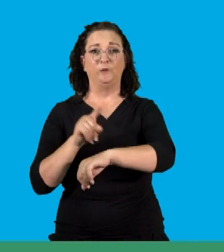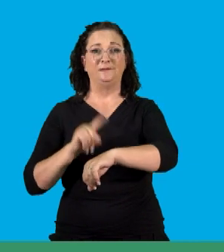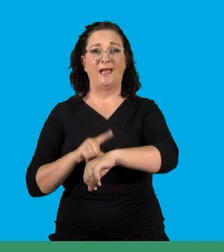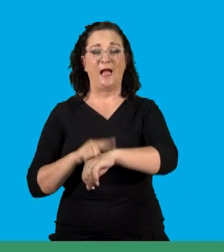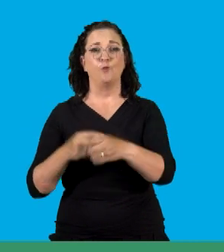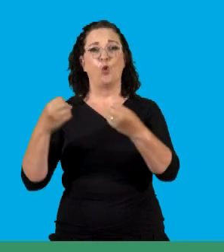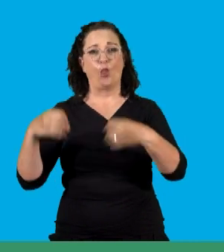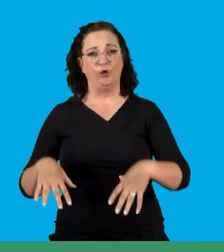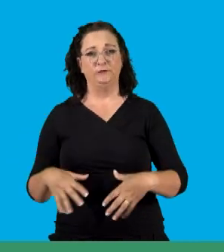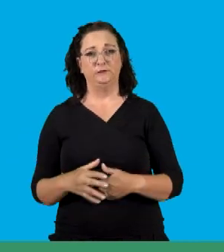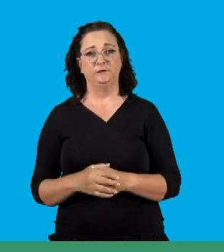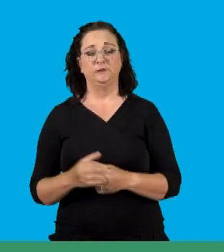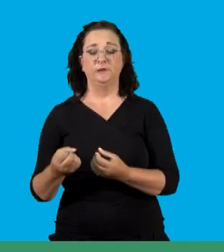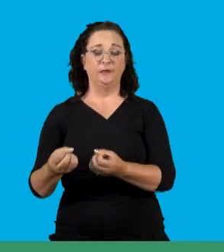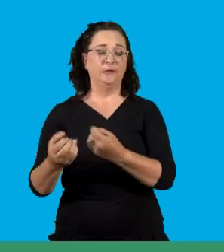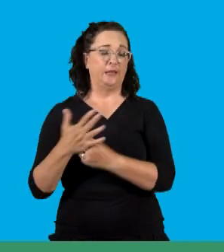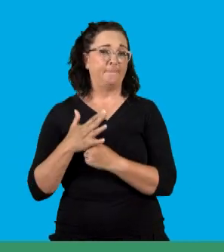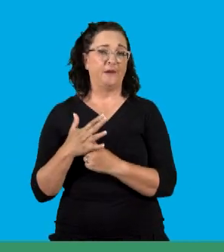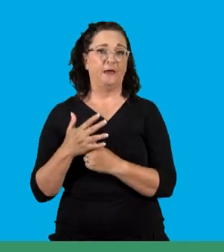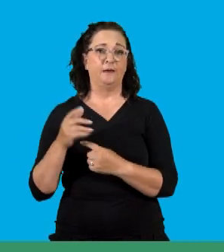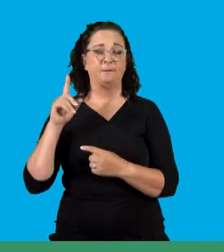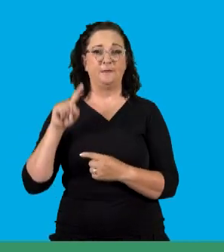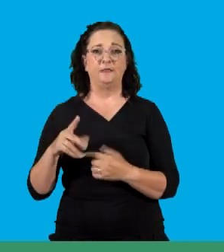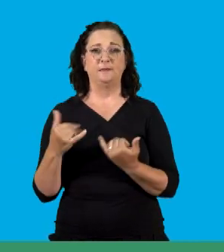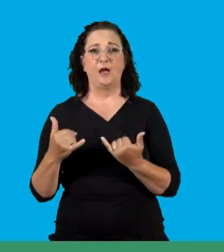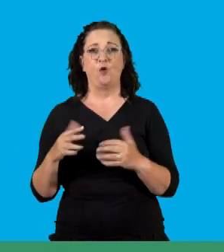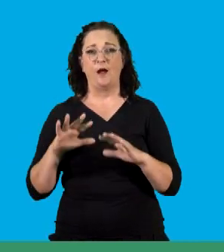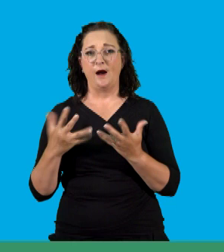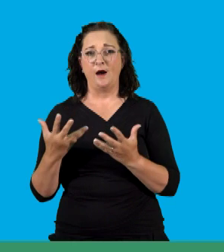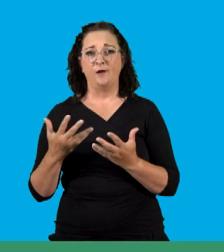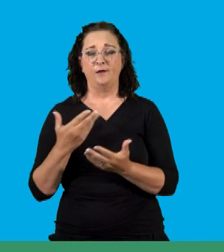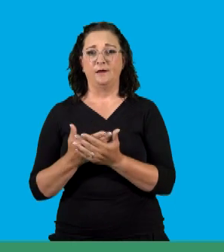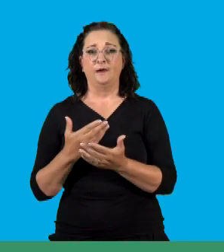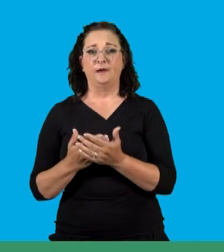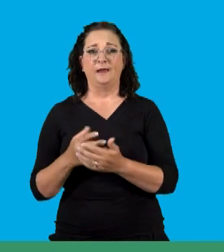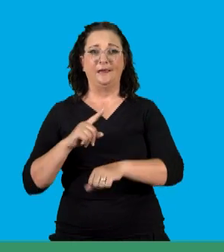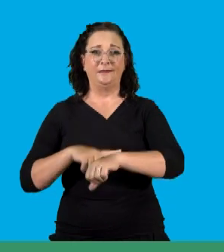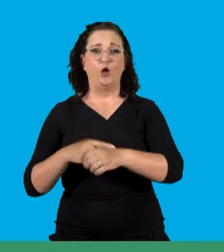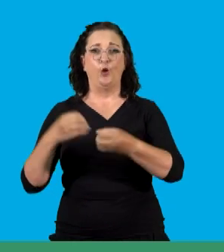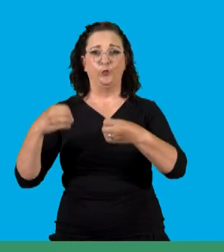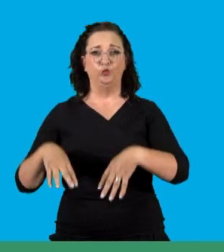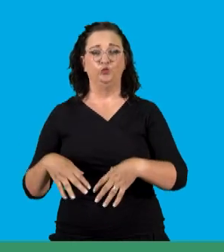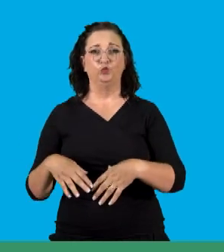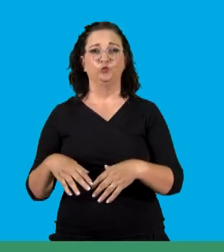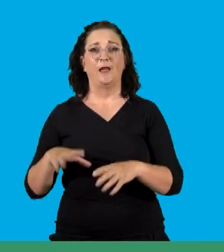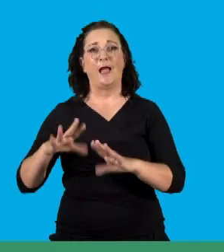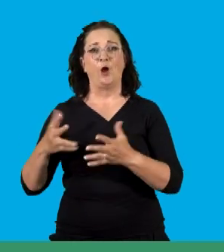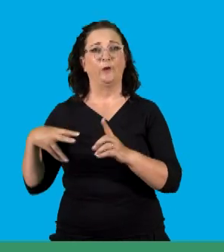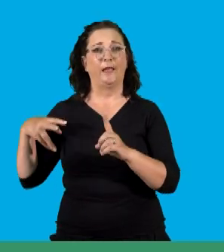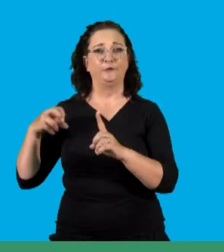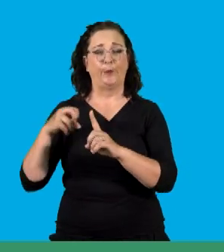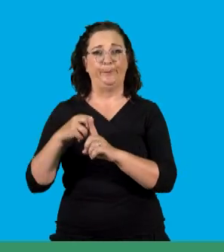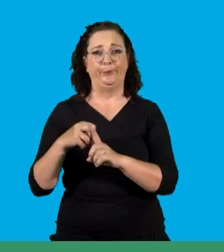too high. So the impact is that to cover up for the lost hours whereby the employees were